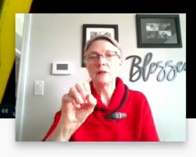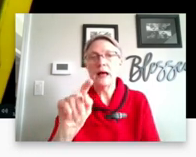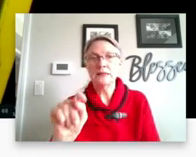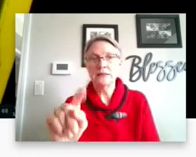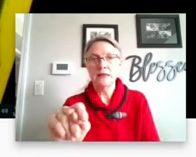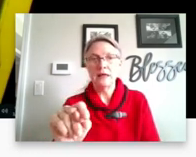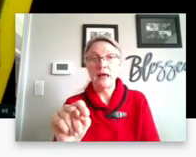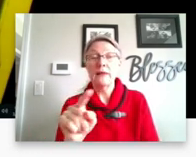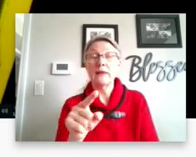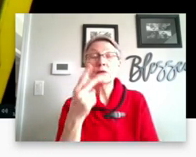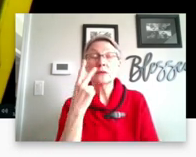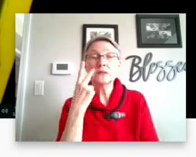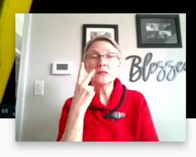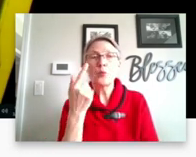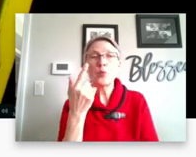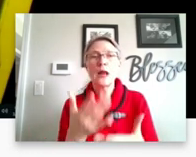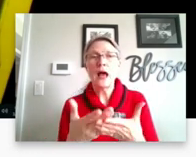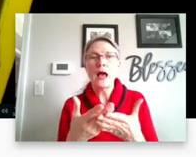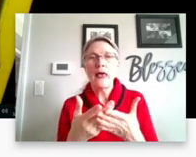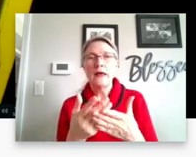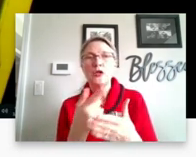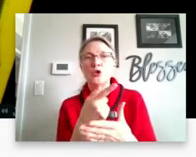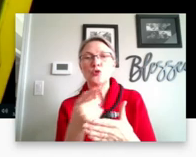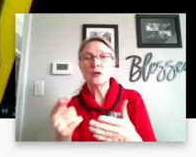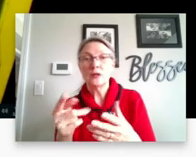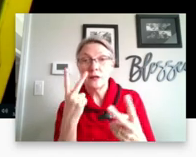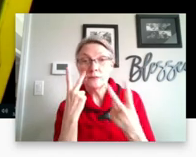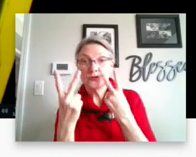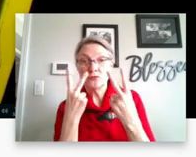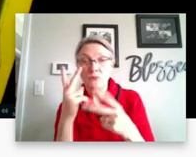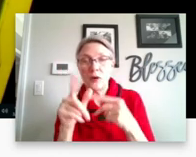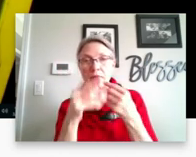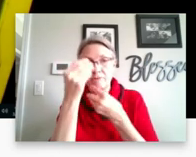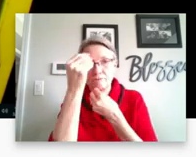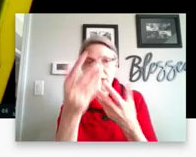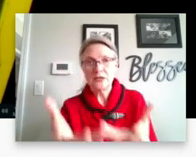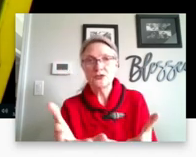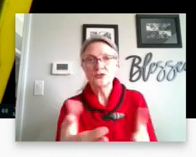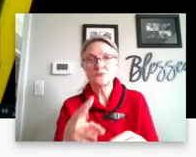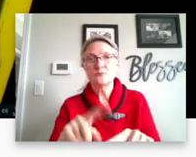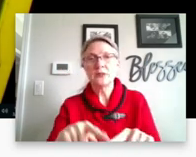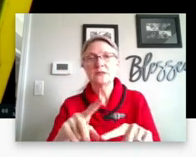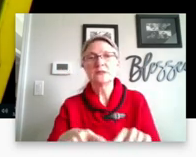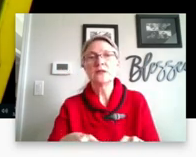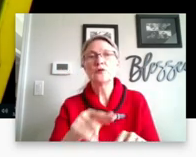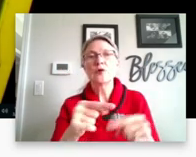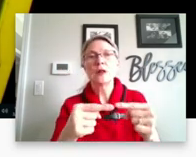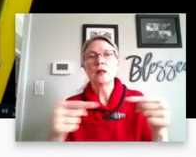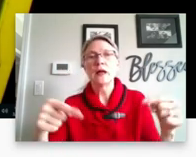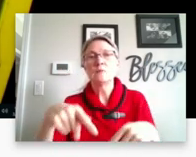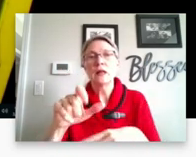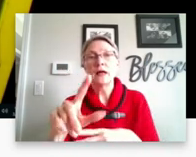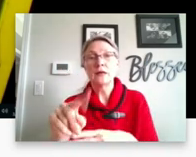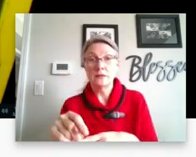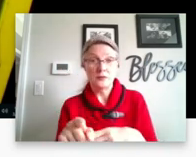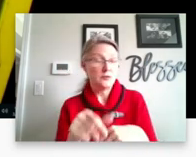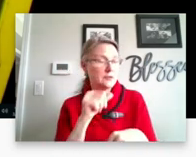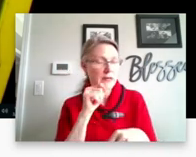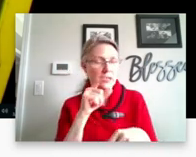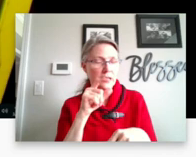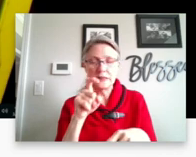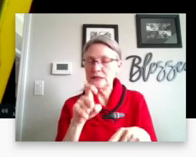then you're going to see what observations you can make about that data based off of your line plot. Remember, you do not have